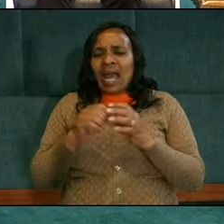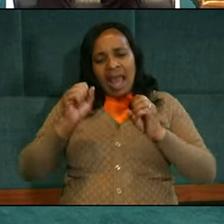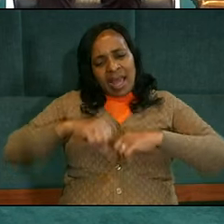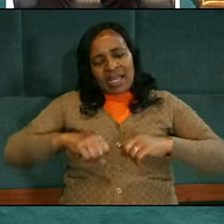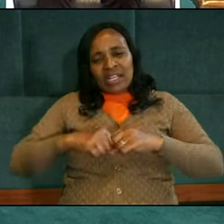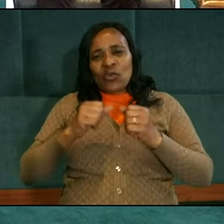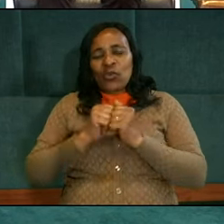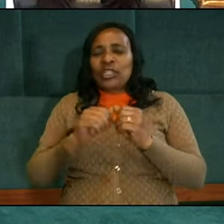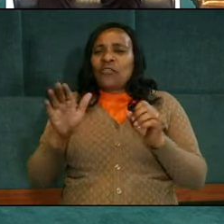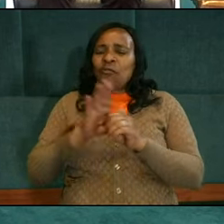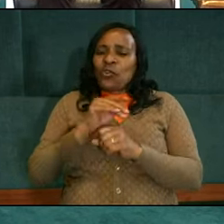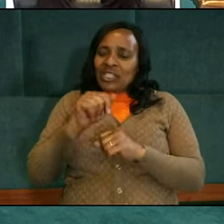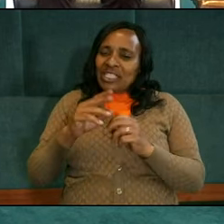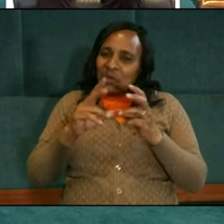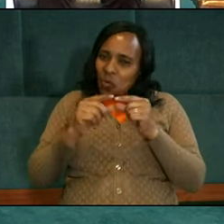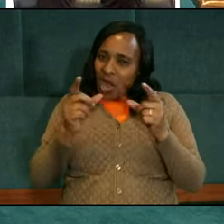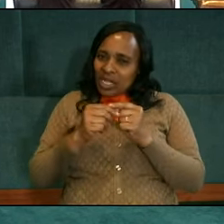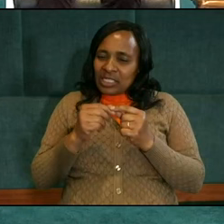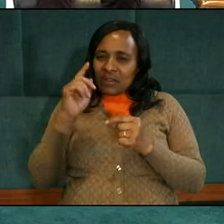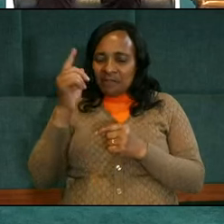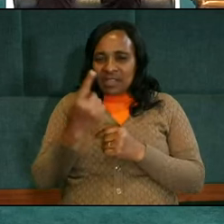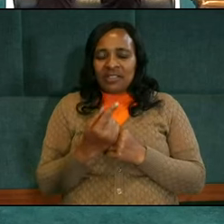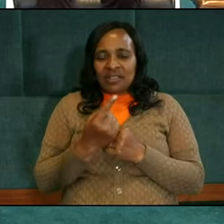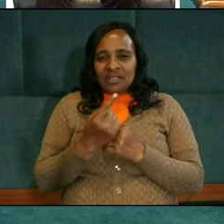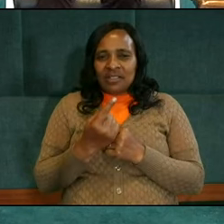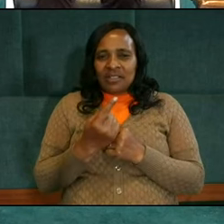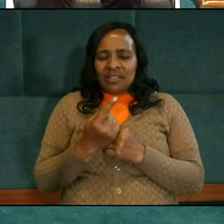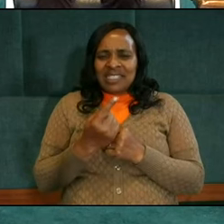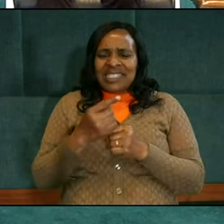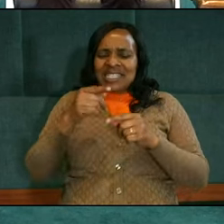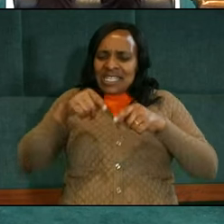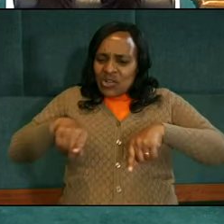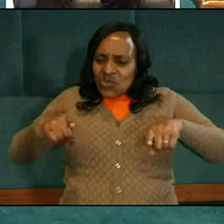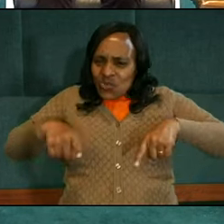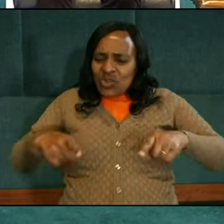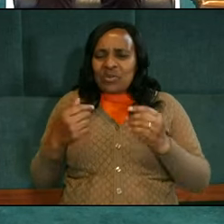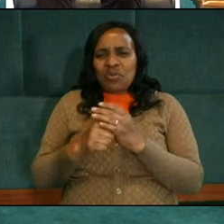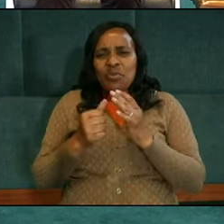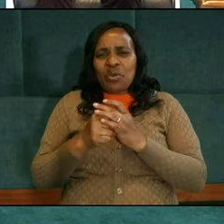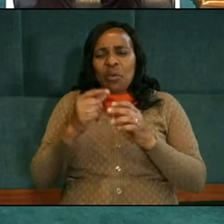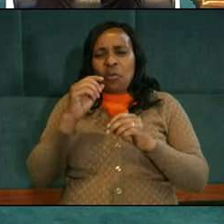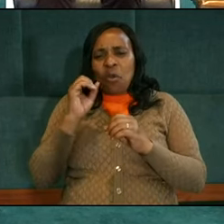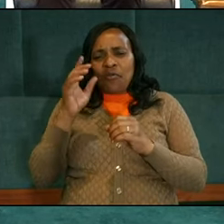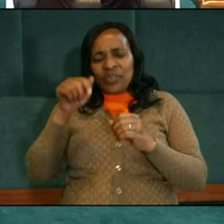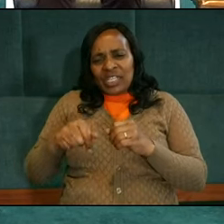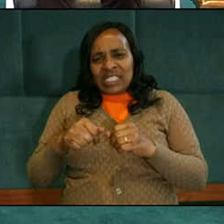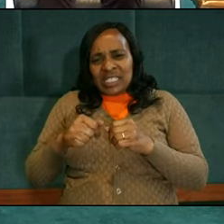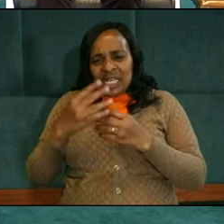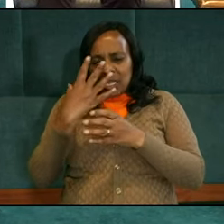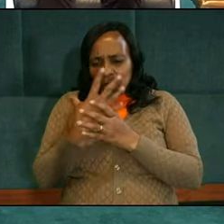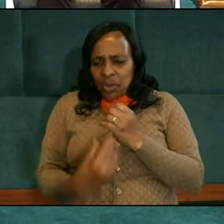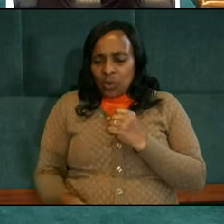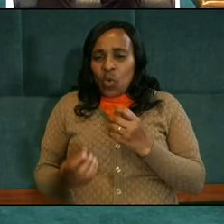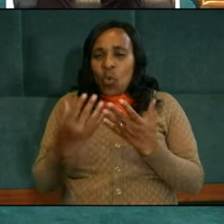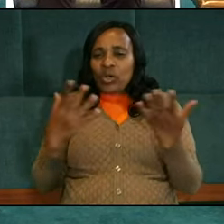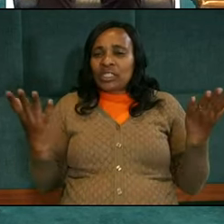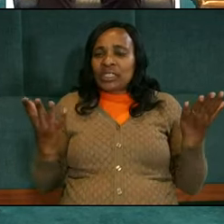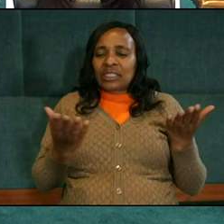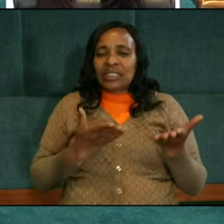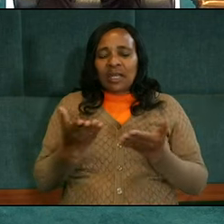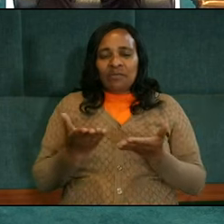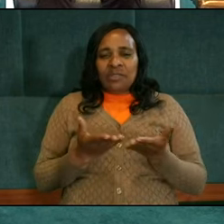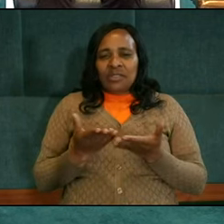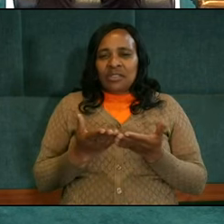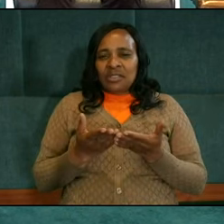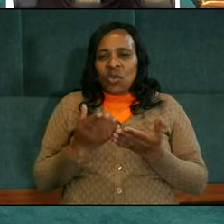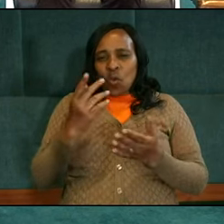with the following statements? The first one is, the root cause of depression is actually selfishness. Tatiana, what do